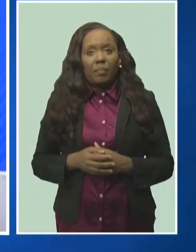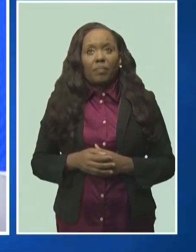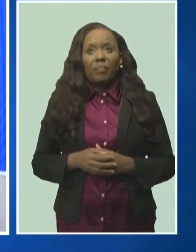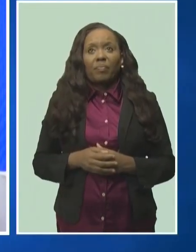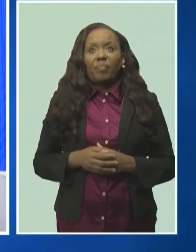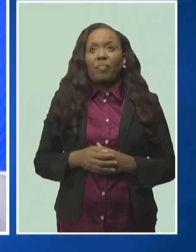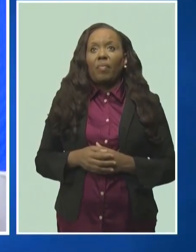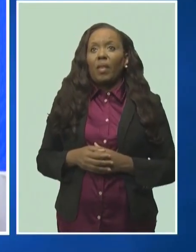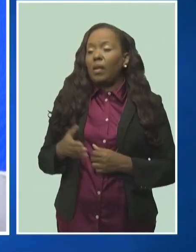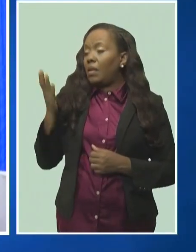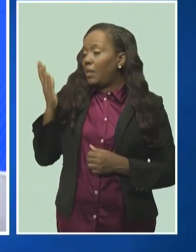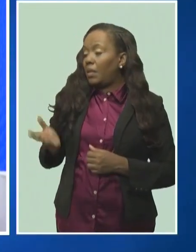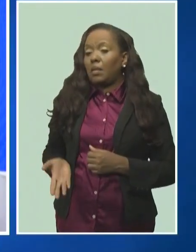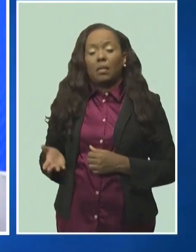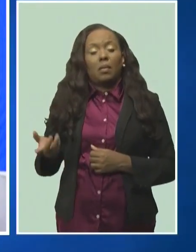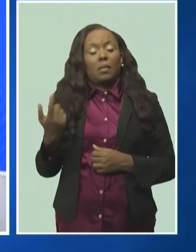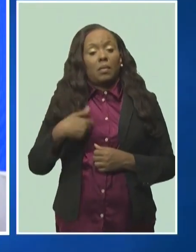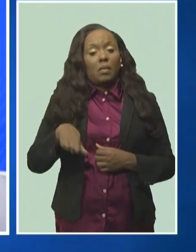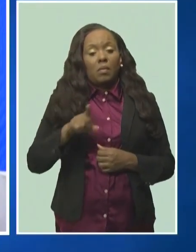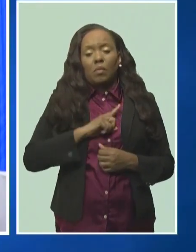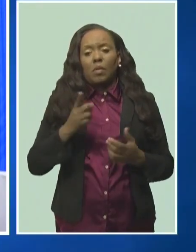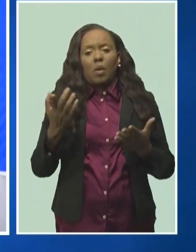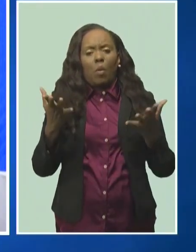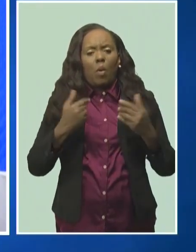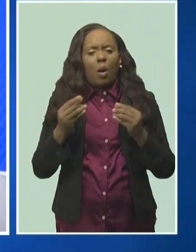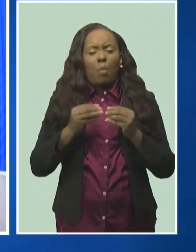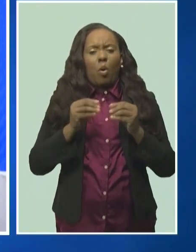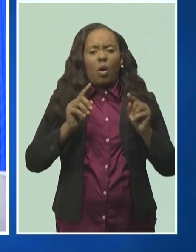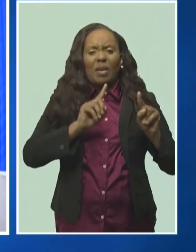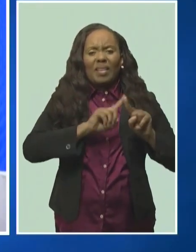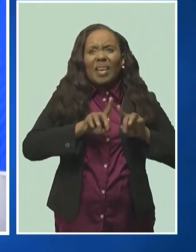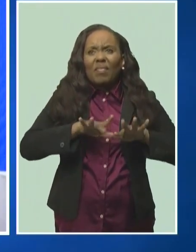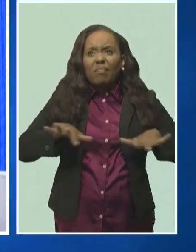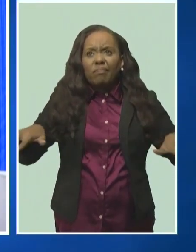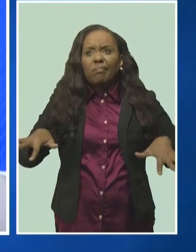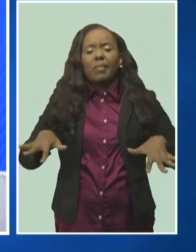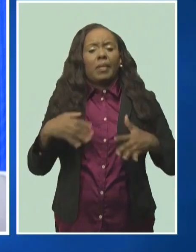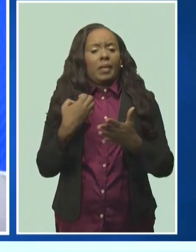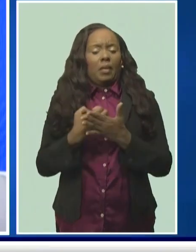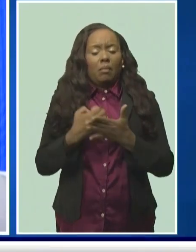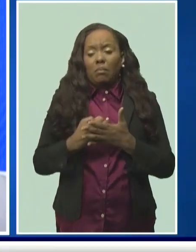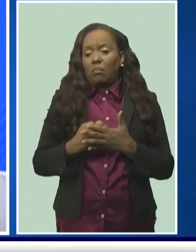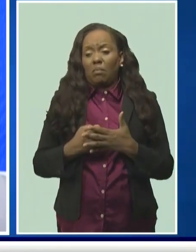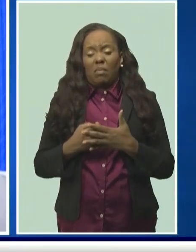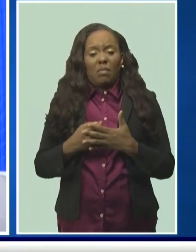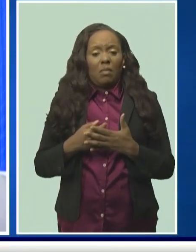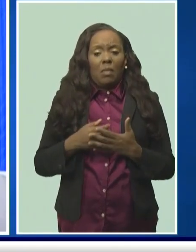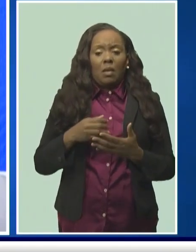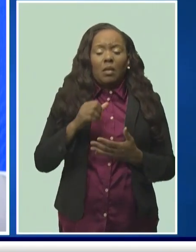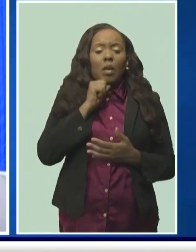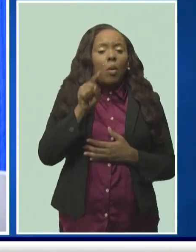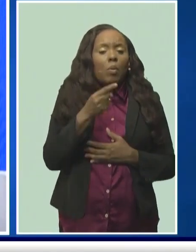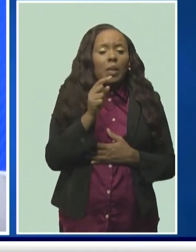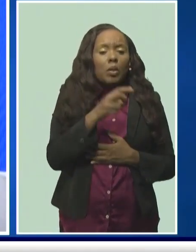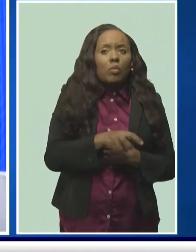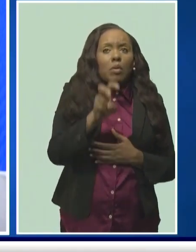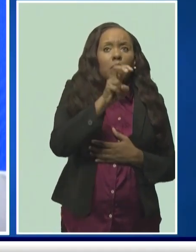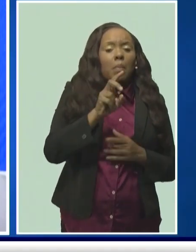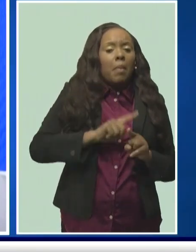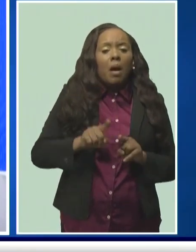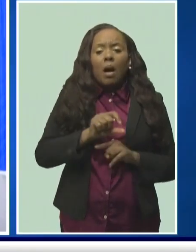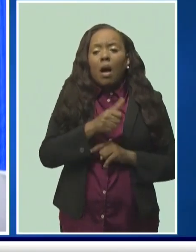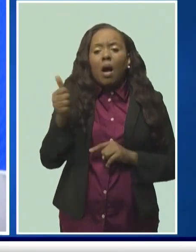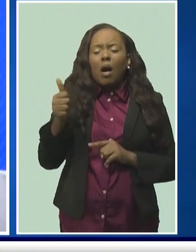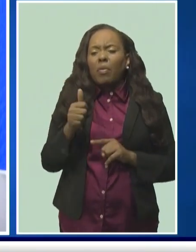Barbados looks to diversify its economy, we look to other sectors other than tourism, though we